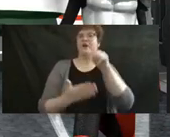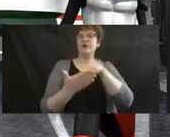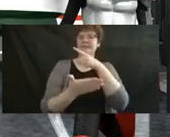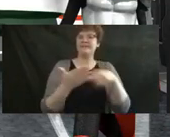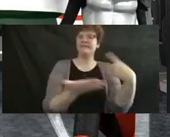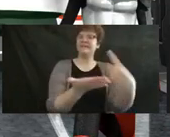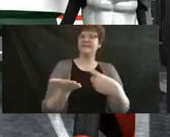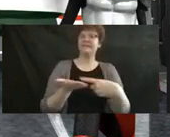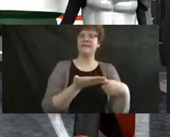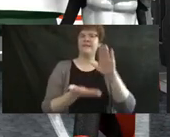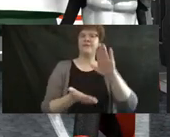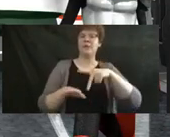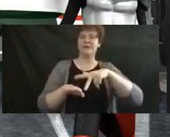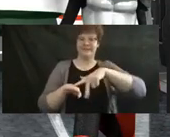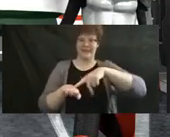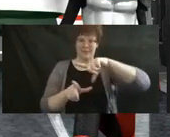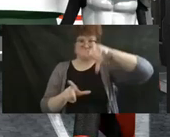informal critique. It's not meant to,